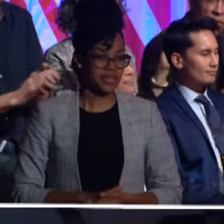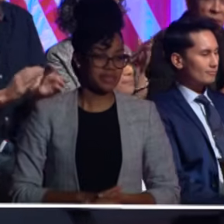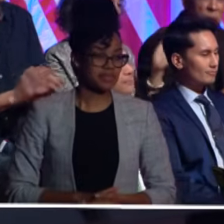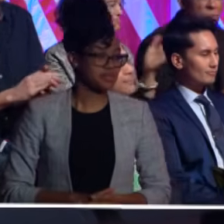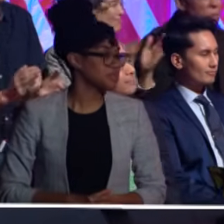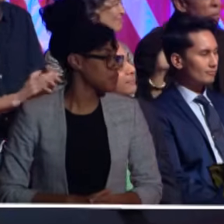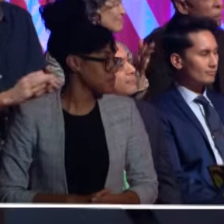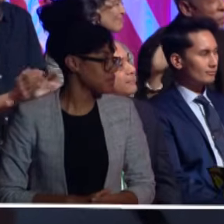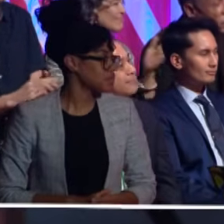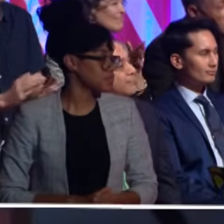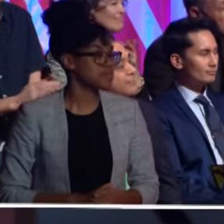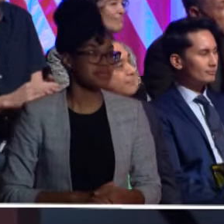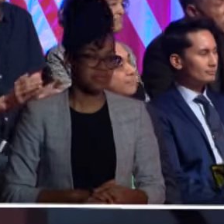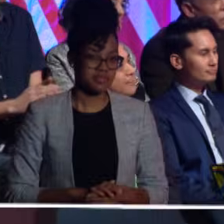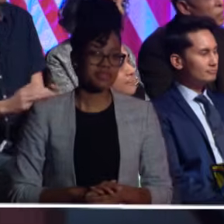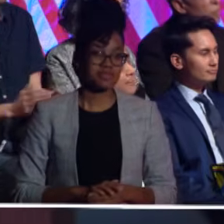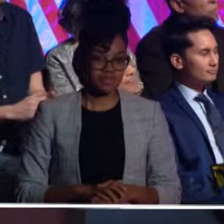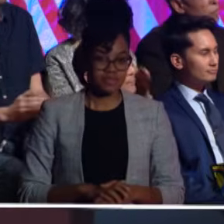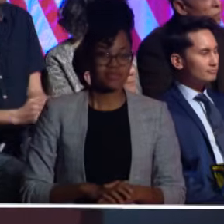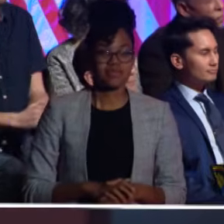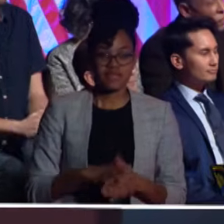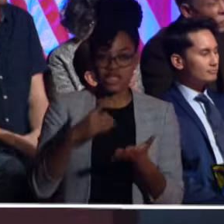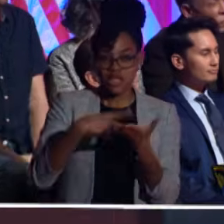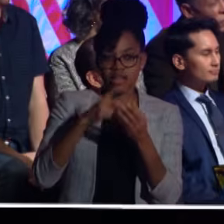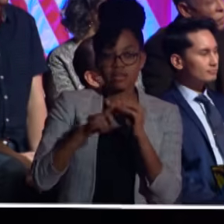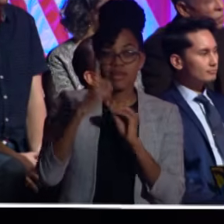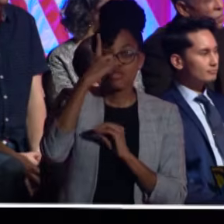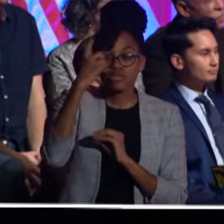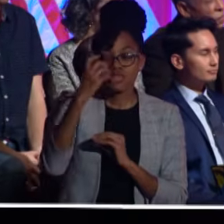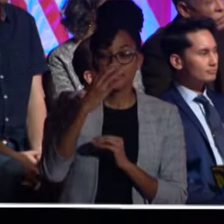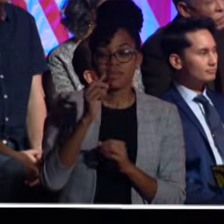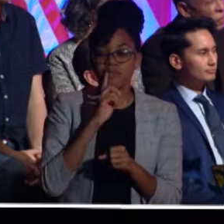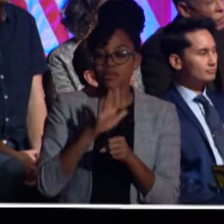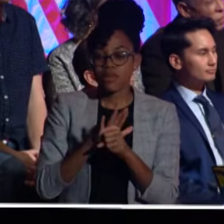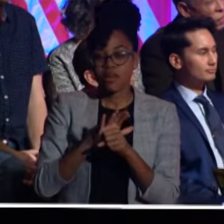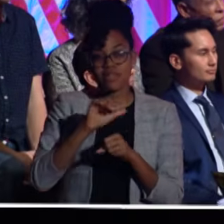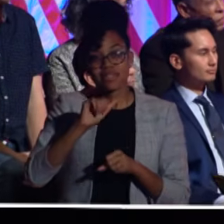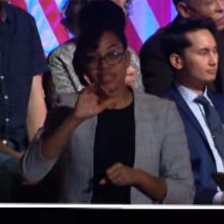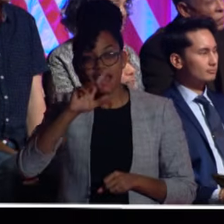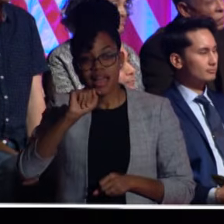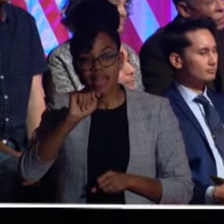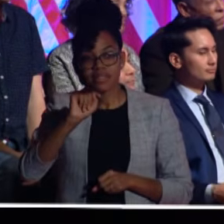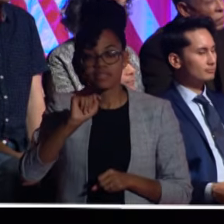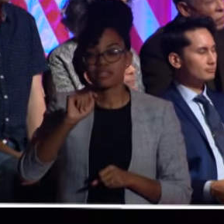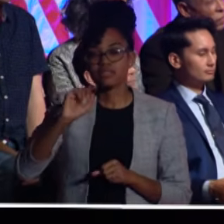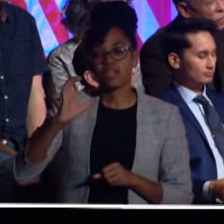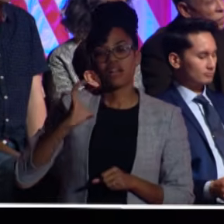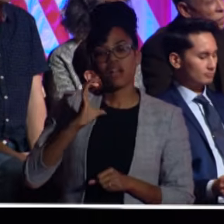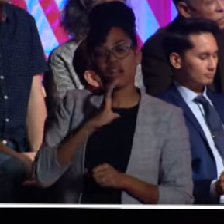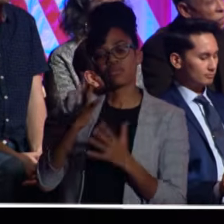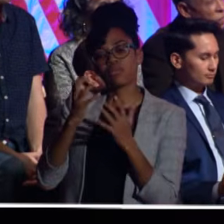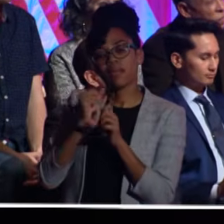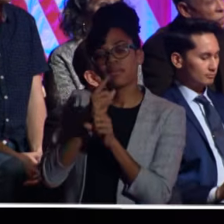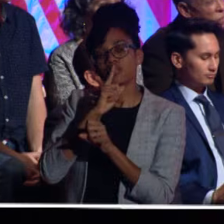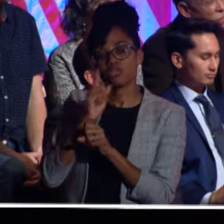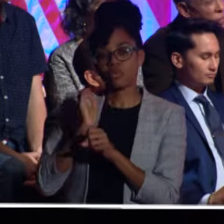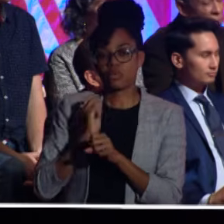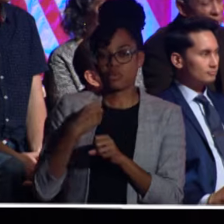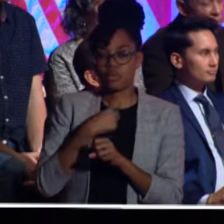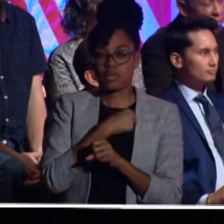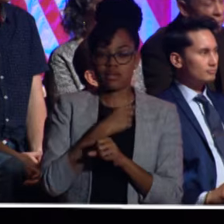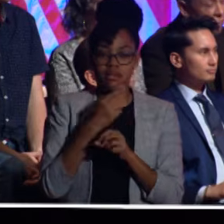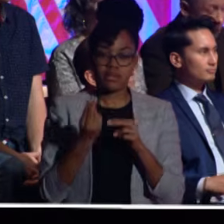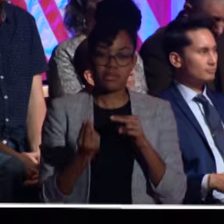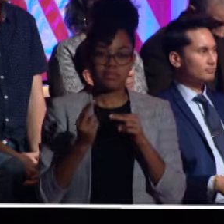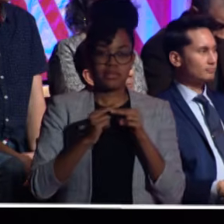And by moving the Dream and Promise Act forward, Congress can ensure that taxpayer dollars are building on our local efforts and being used